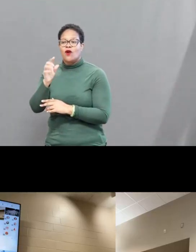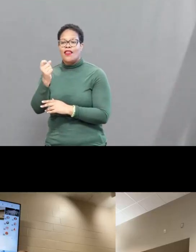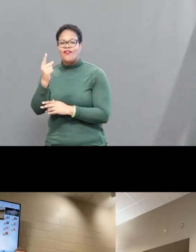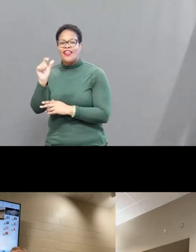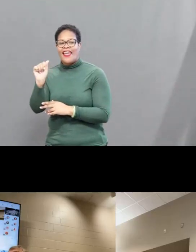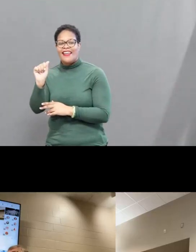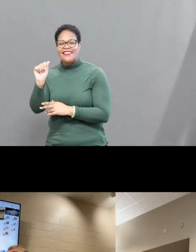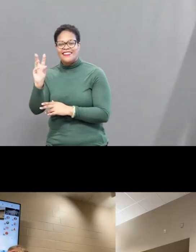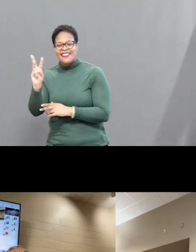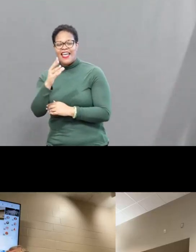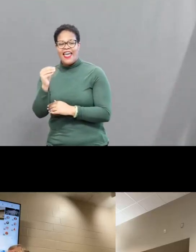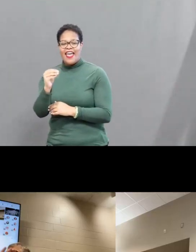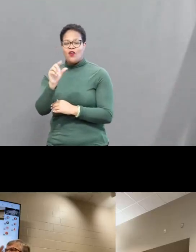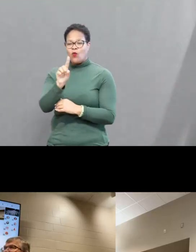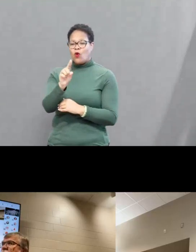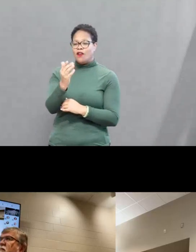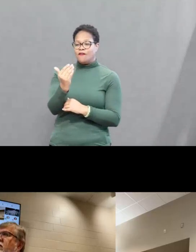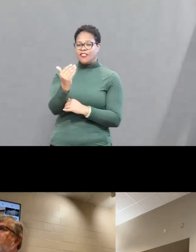143-318.11A6 and